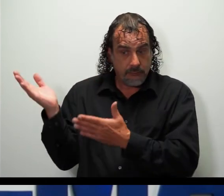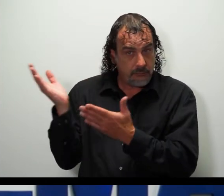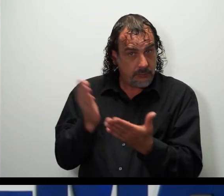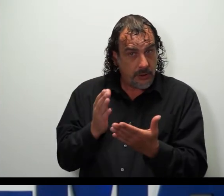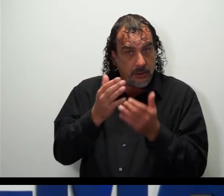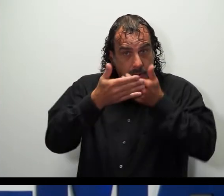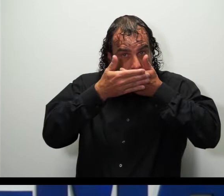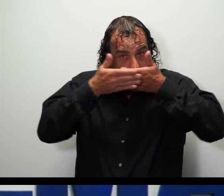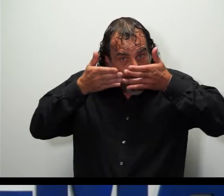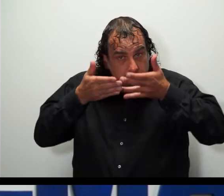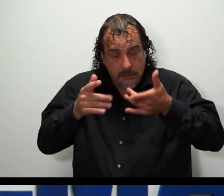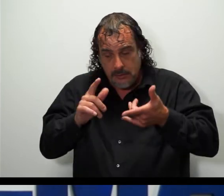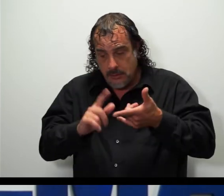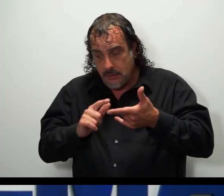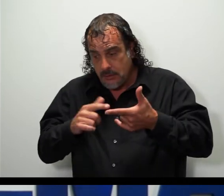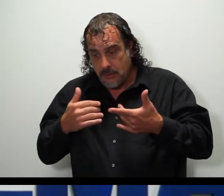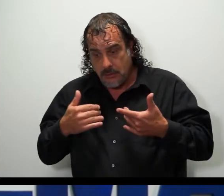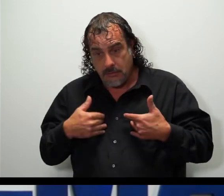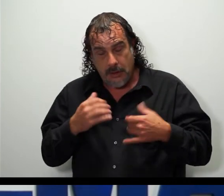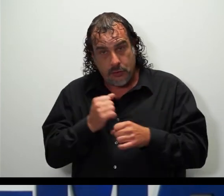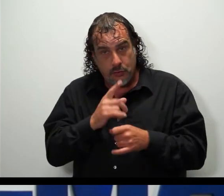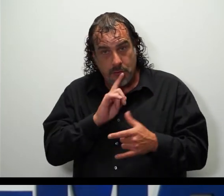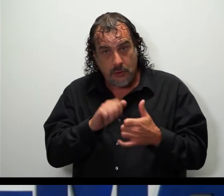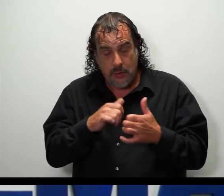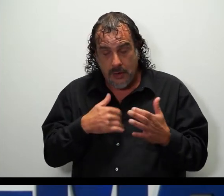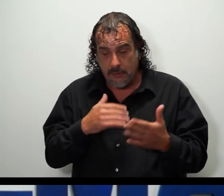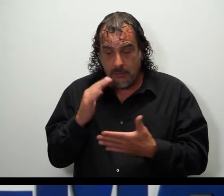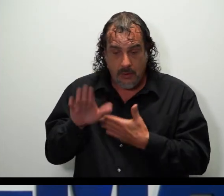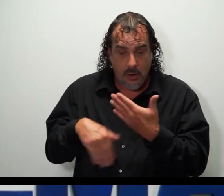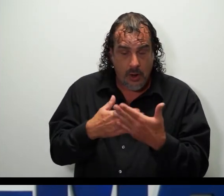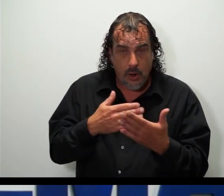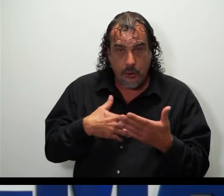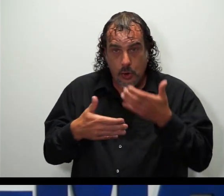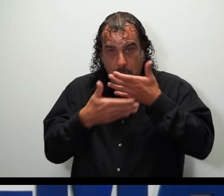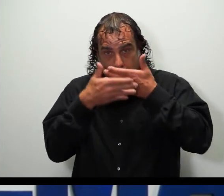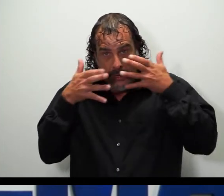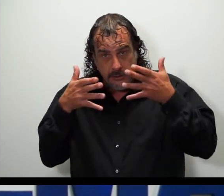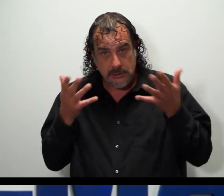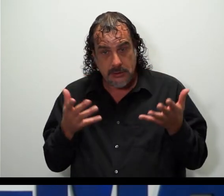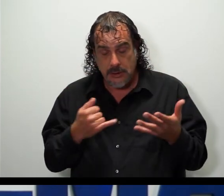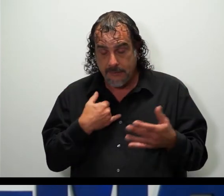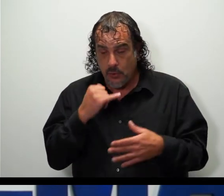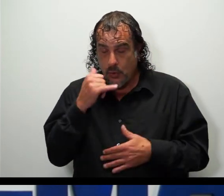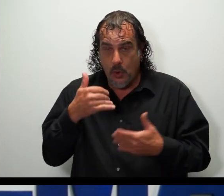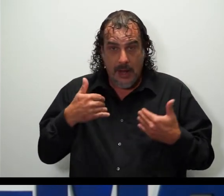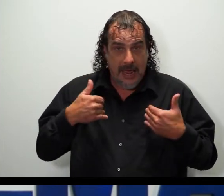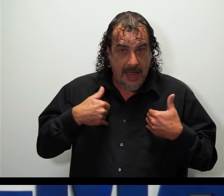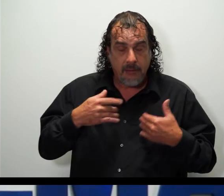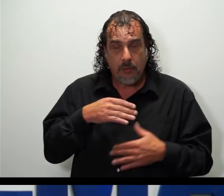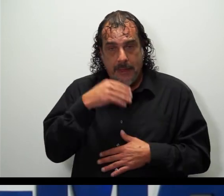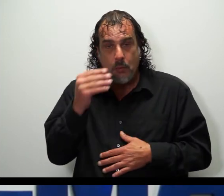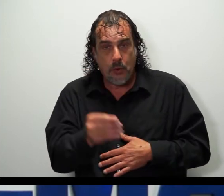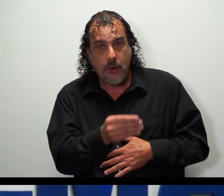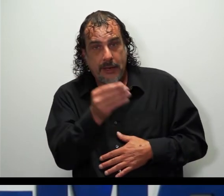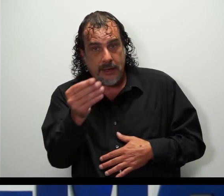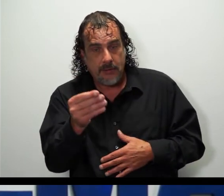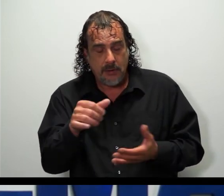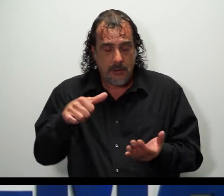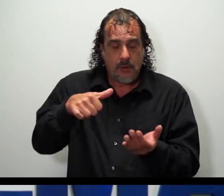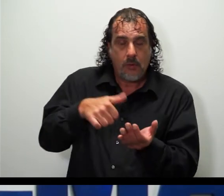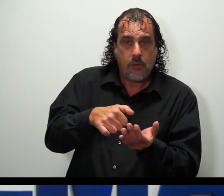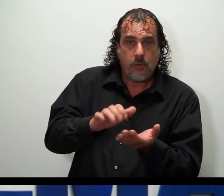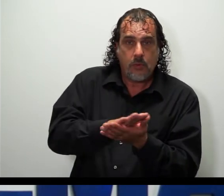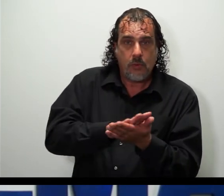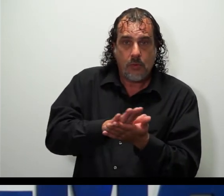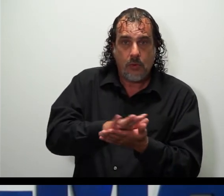come to a shelter, you are going to be required to wear a mask. Bring your mask with you if you can. If not, masks will be available. Hand sanitizer will be